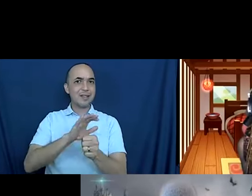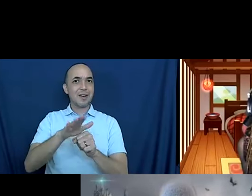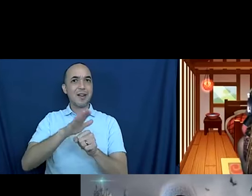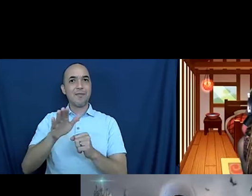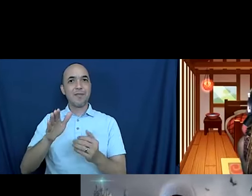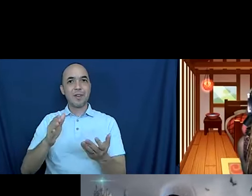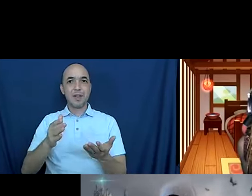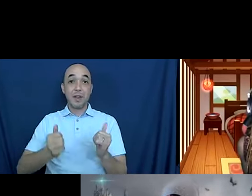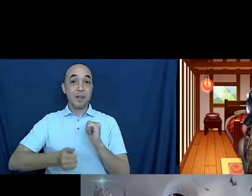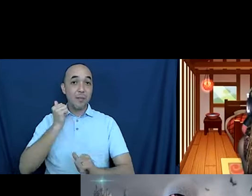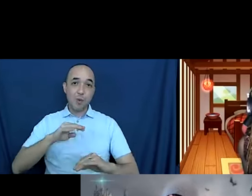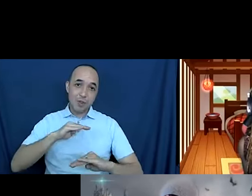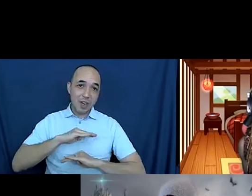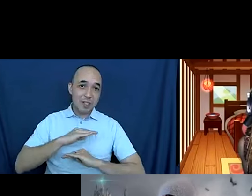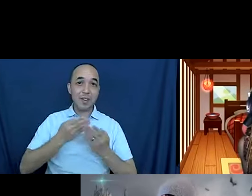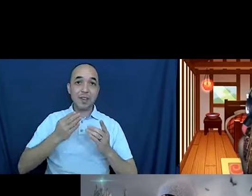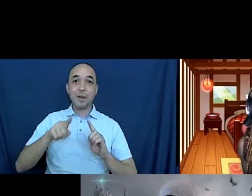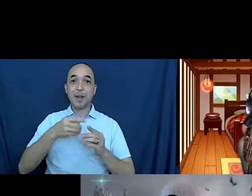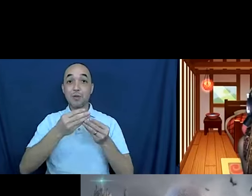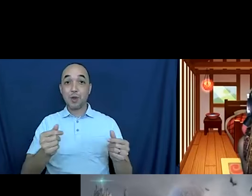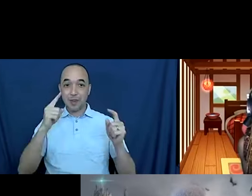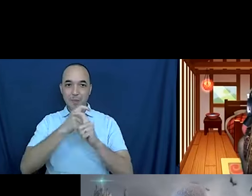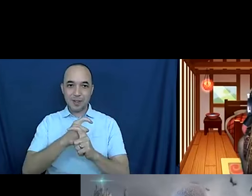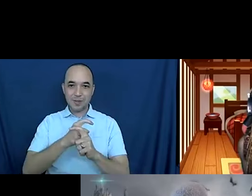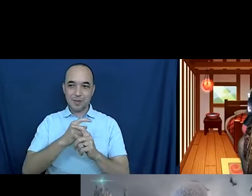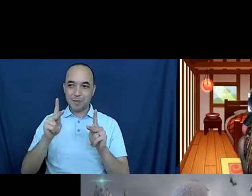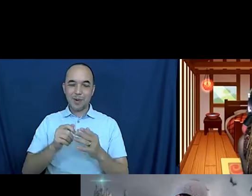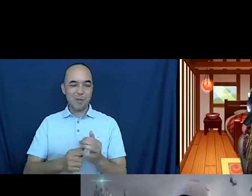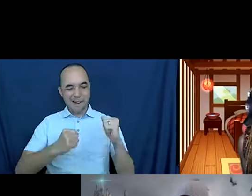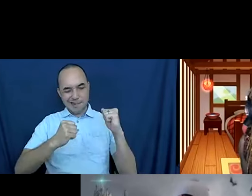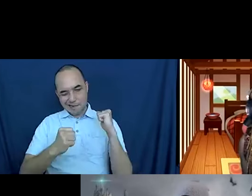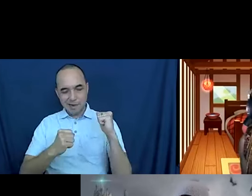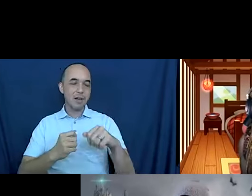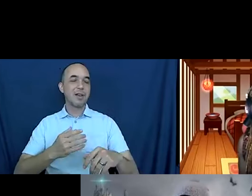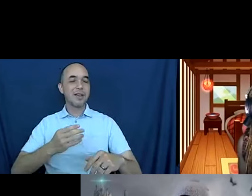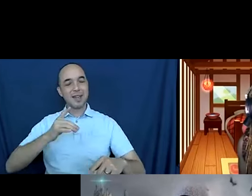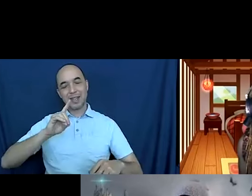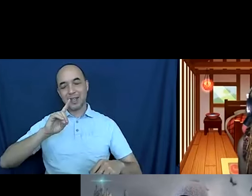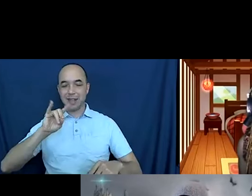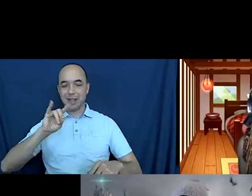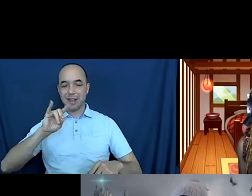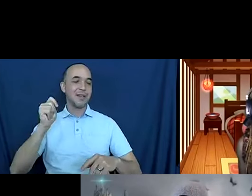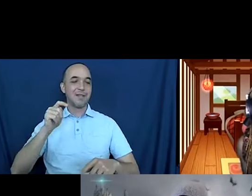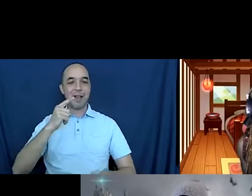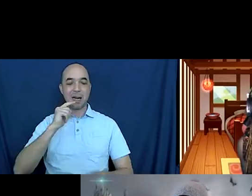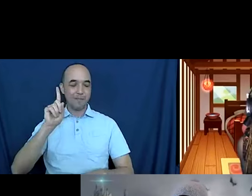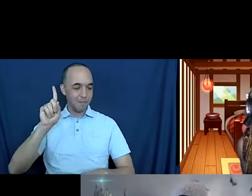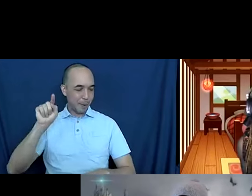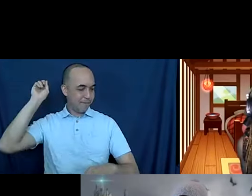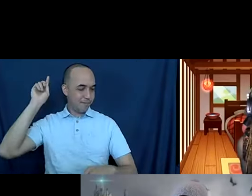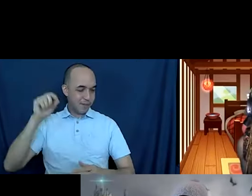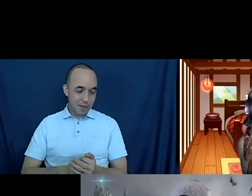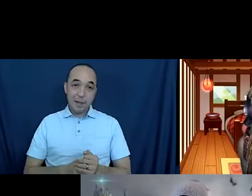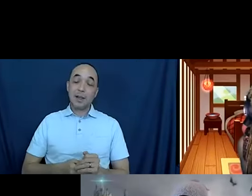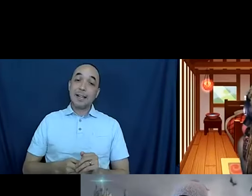satisfying things of a puzzle ending is like, ha, we got it. And if they come up with this random answer that they're super excited about, and